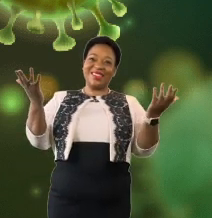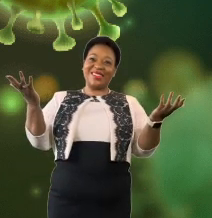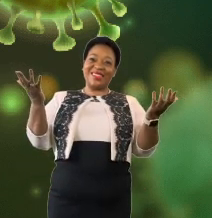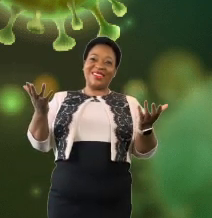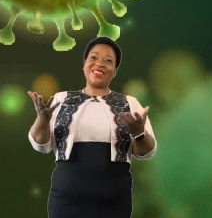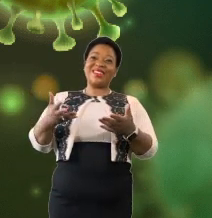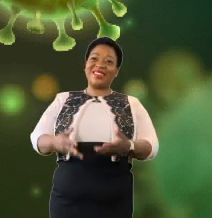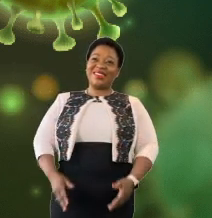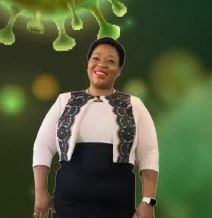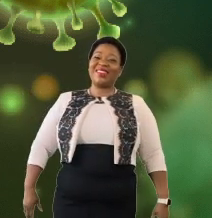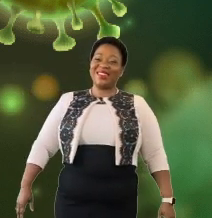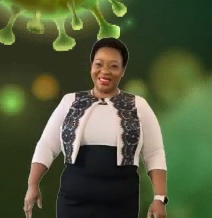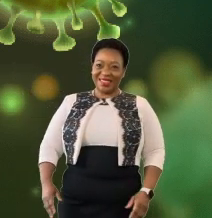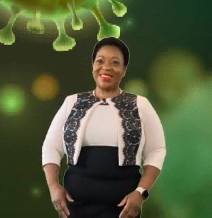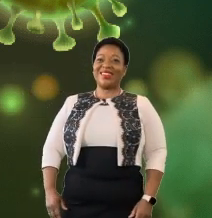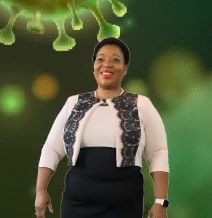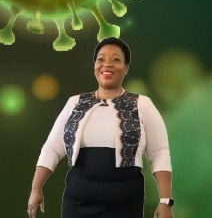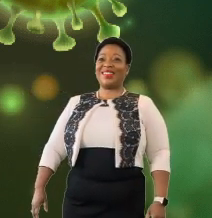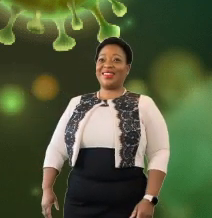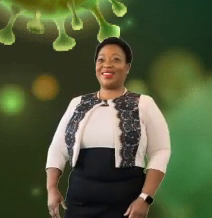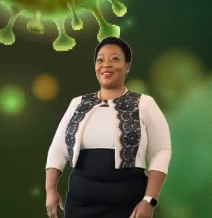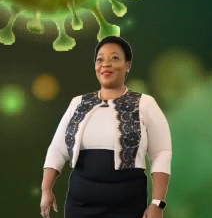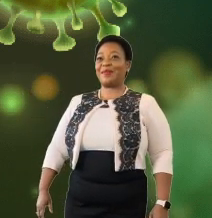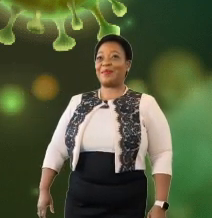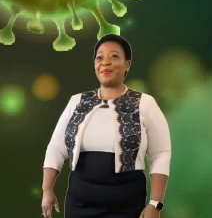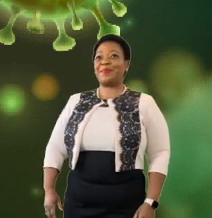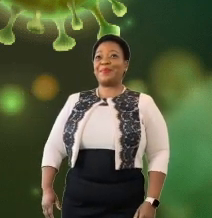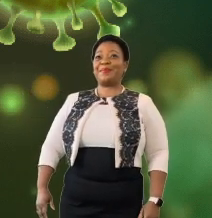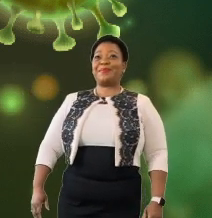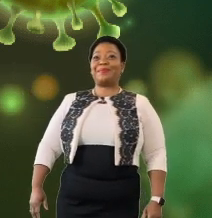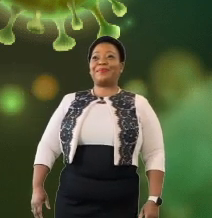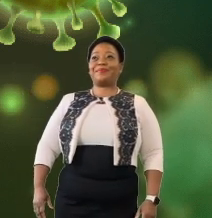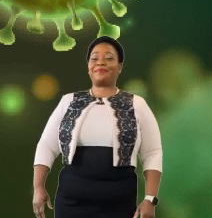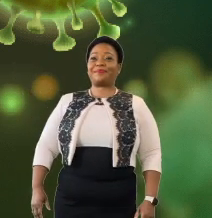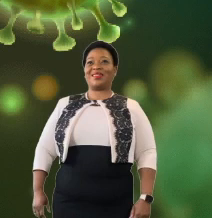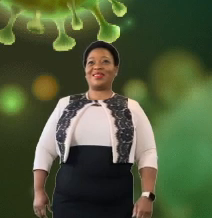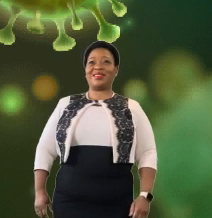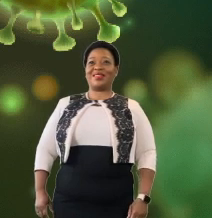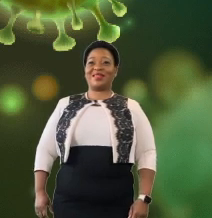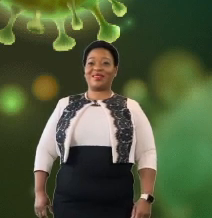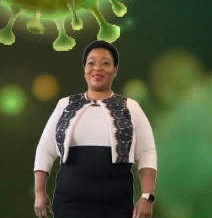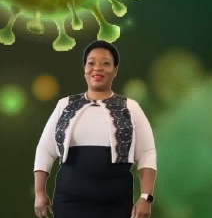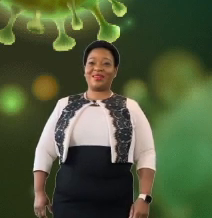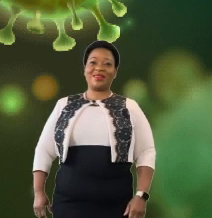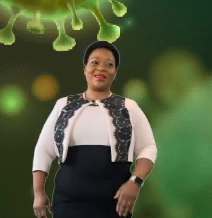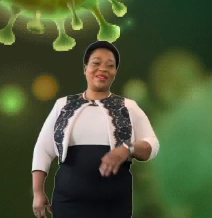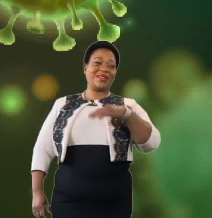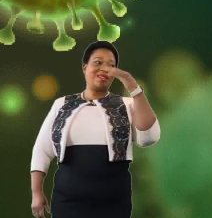these applications, and I'm really just using that as a hypothetical number,